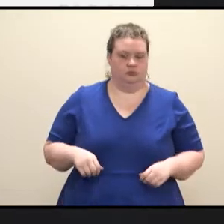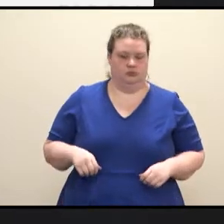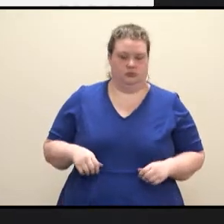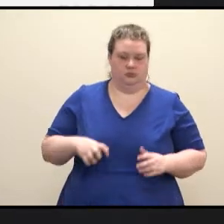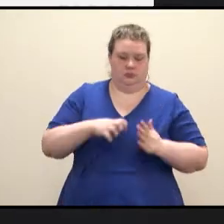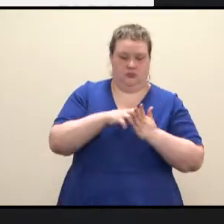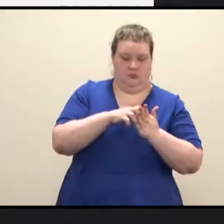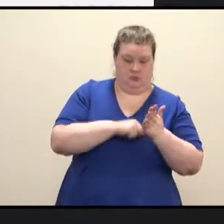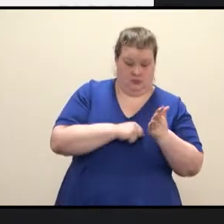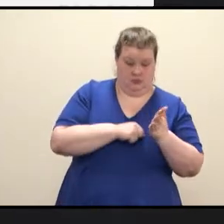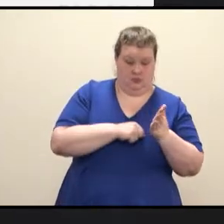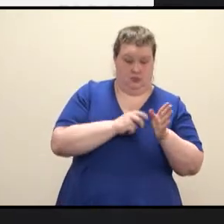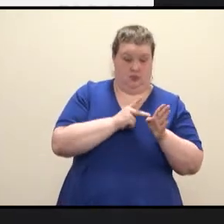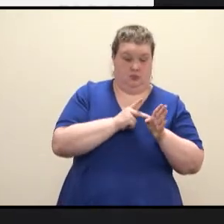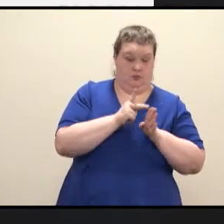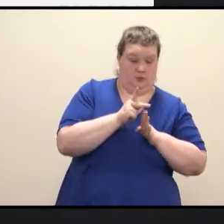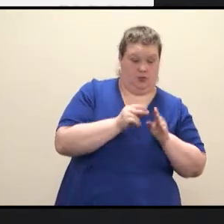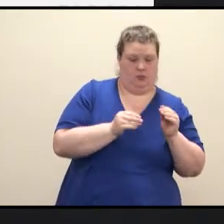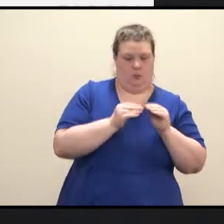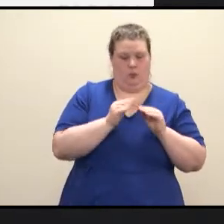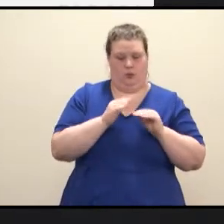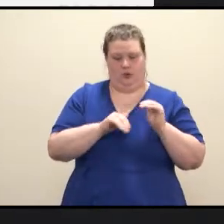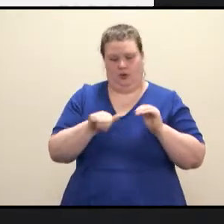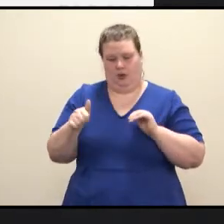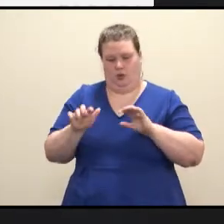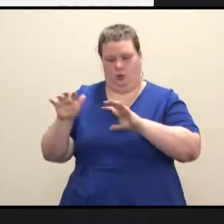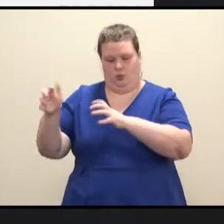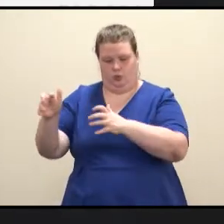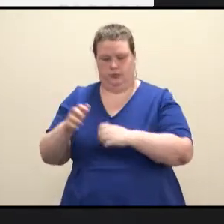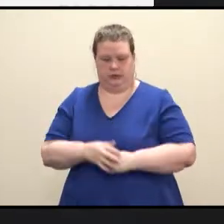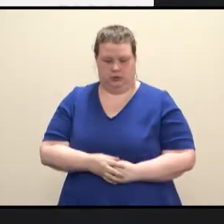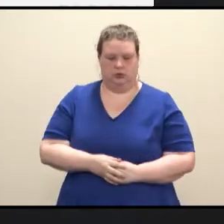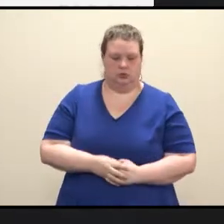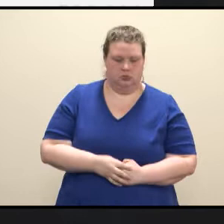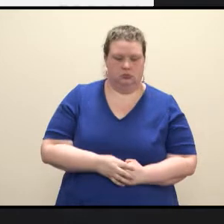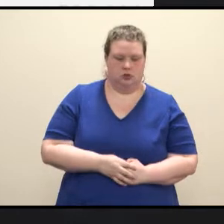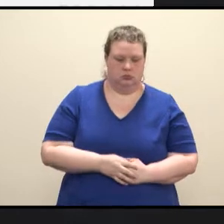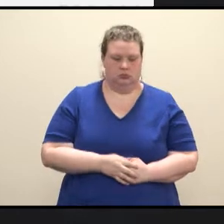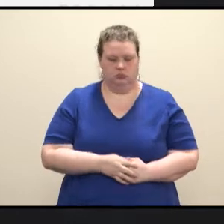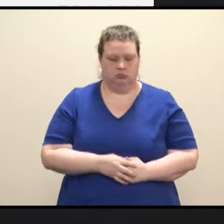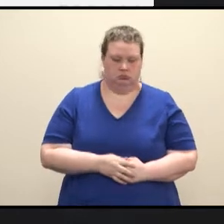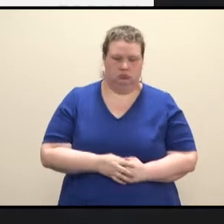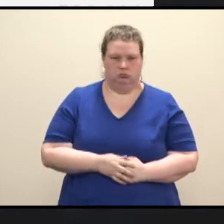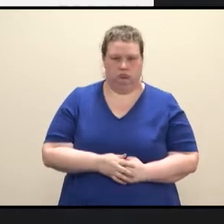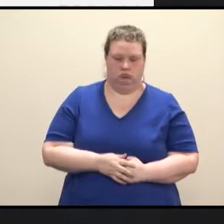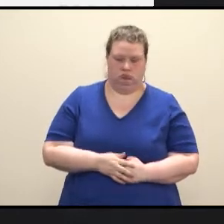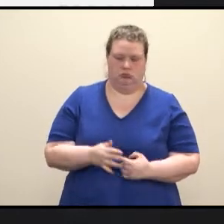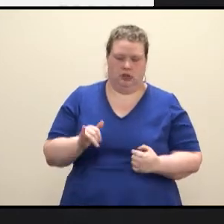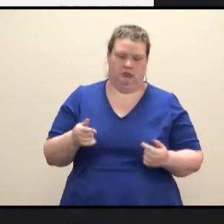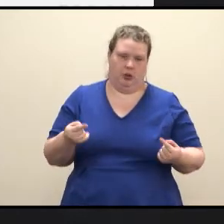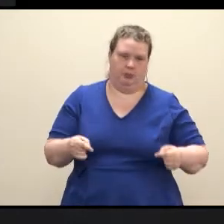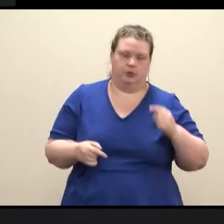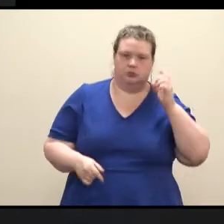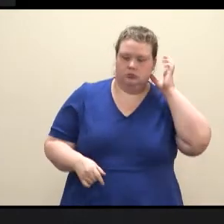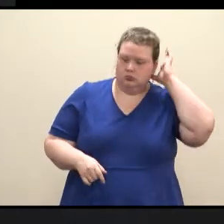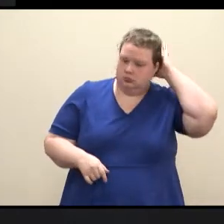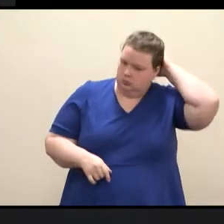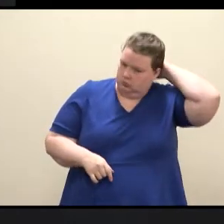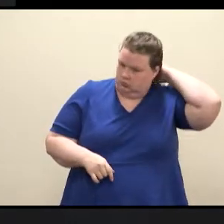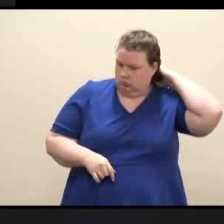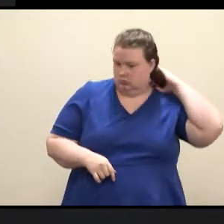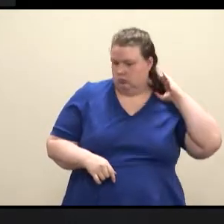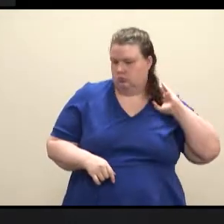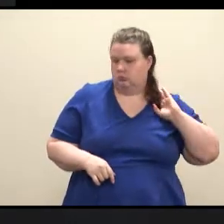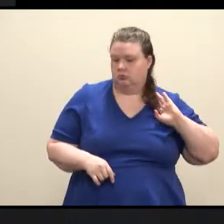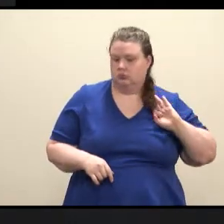from some of the other groups because we have more turnover there. But that's basically what's going to hit the general fund. We